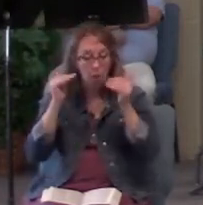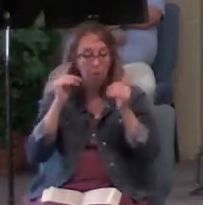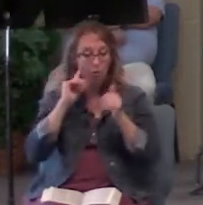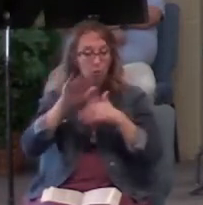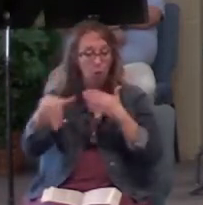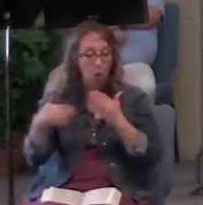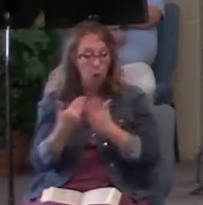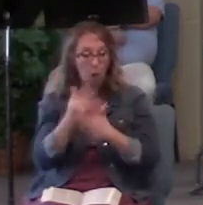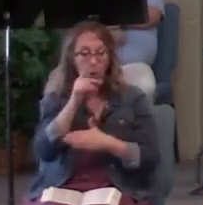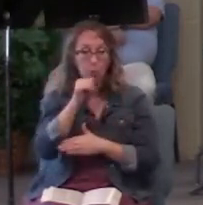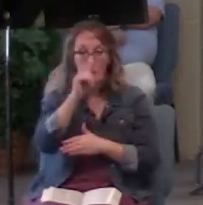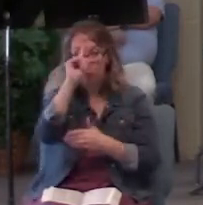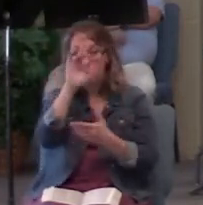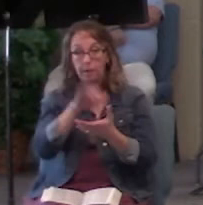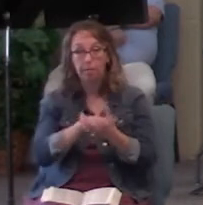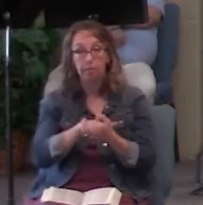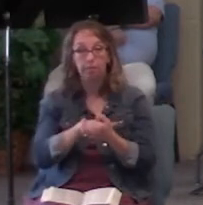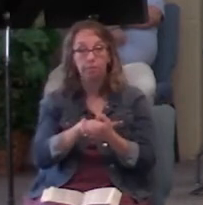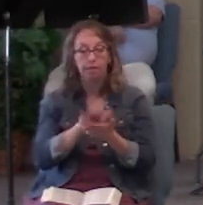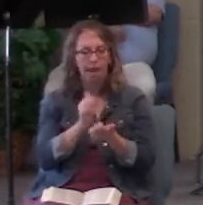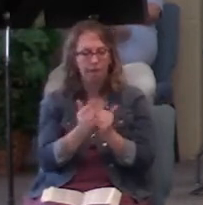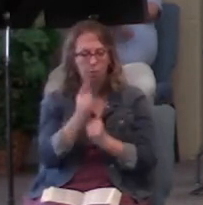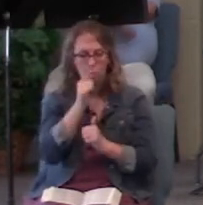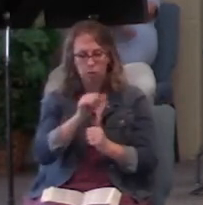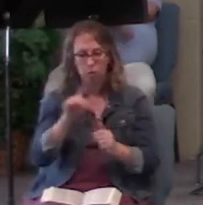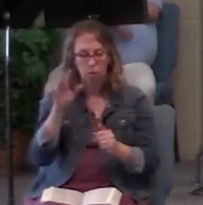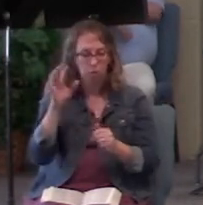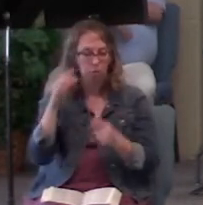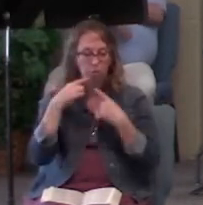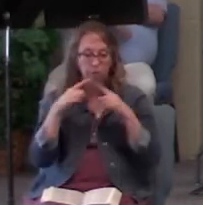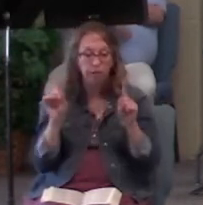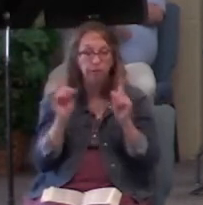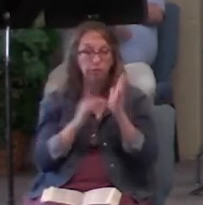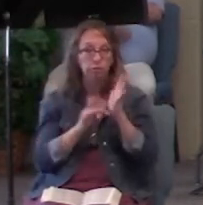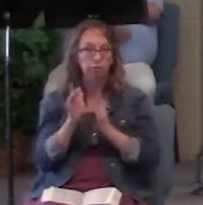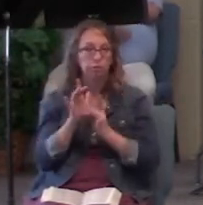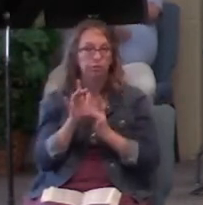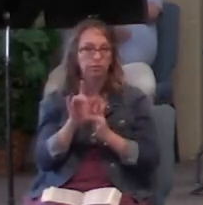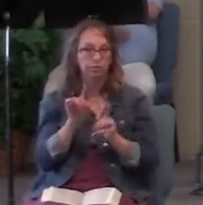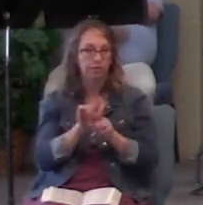all who would believe, to everyone that professes Jesus Christ as Lord.